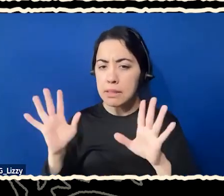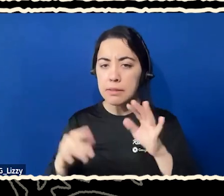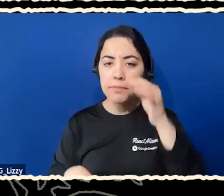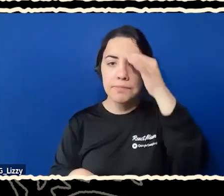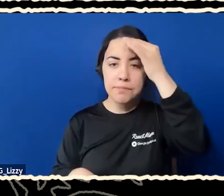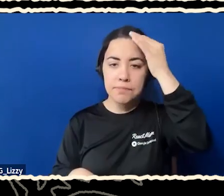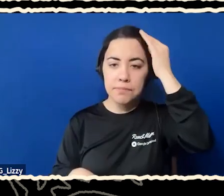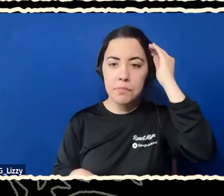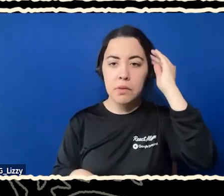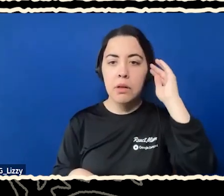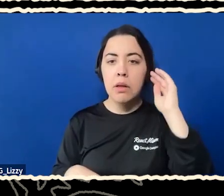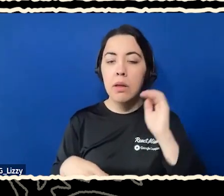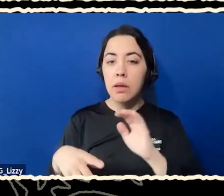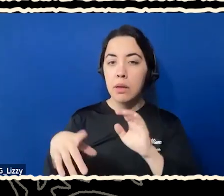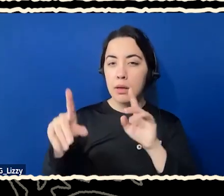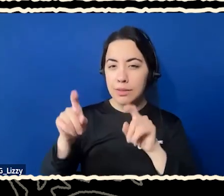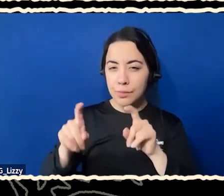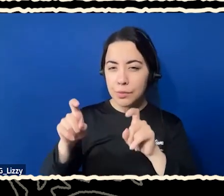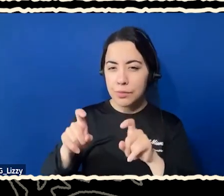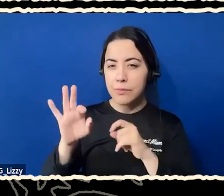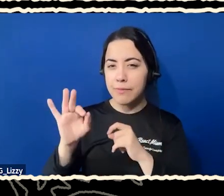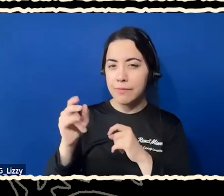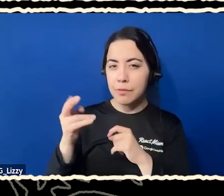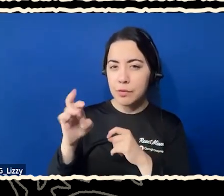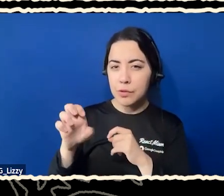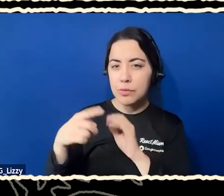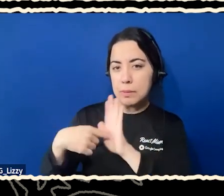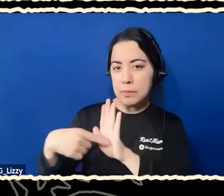OK, experimental features demo.